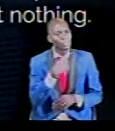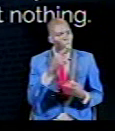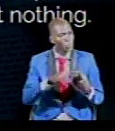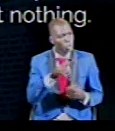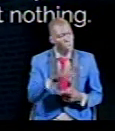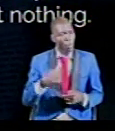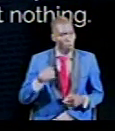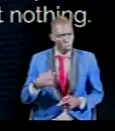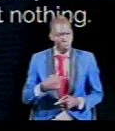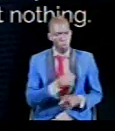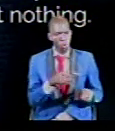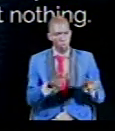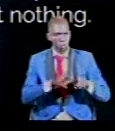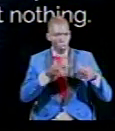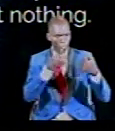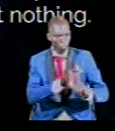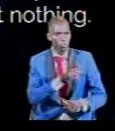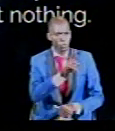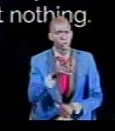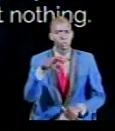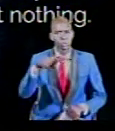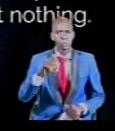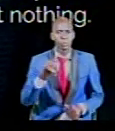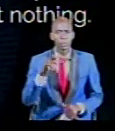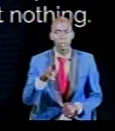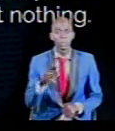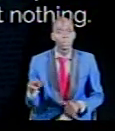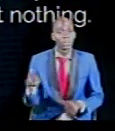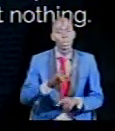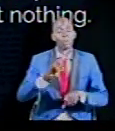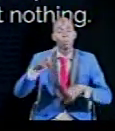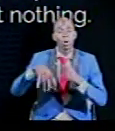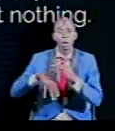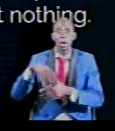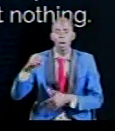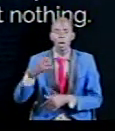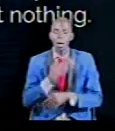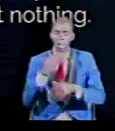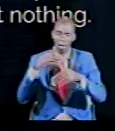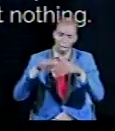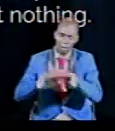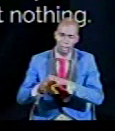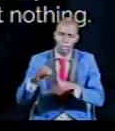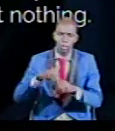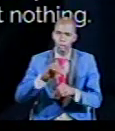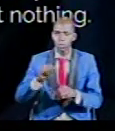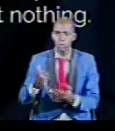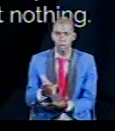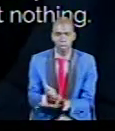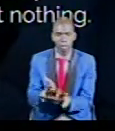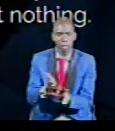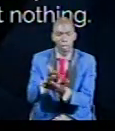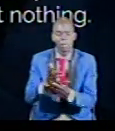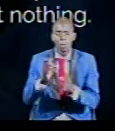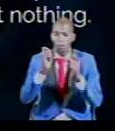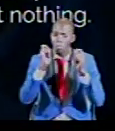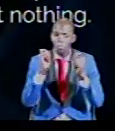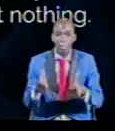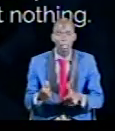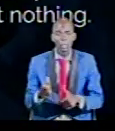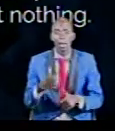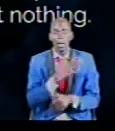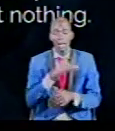also go with thee. They went forth and entered into a ship immediately. And that night